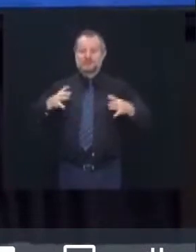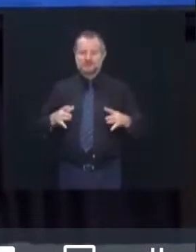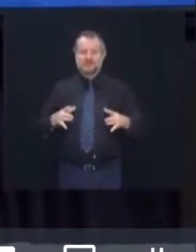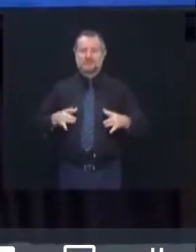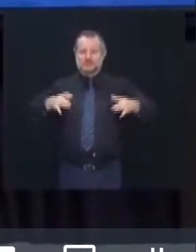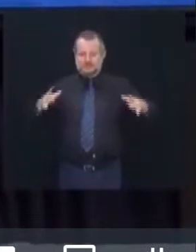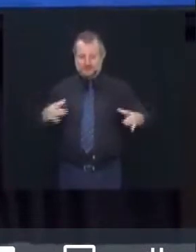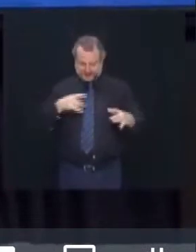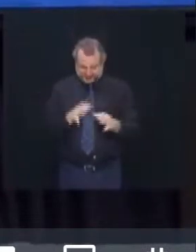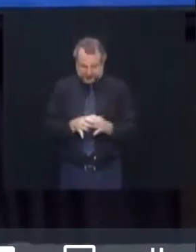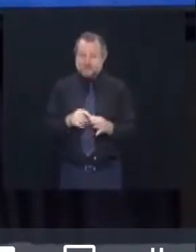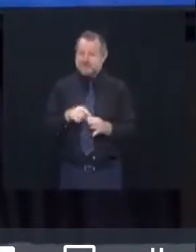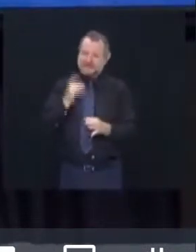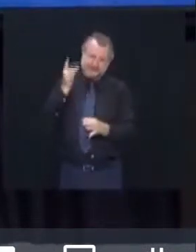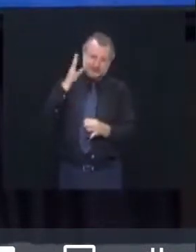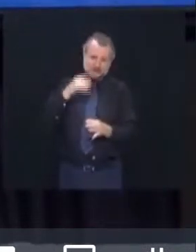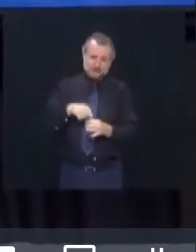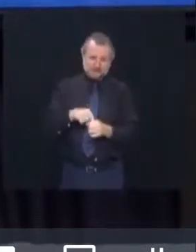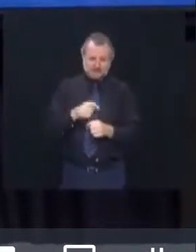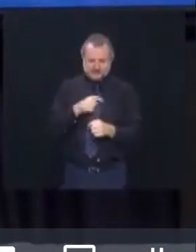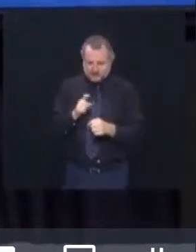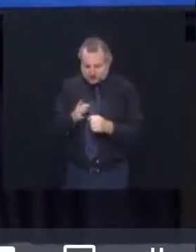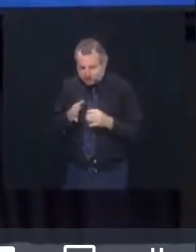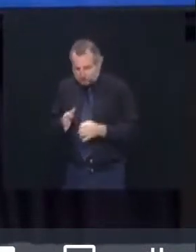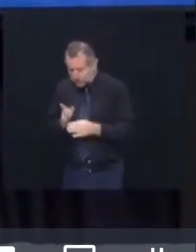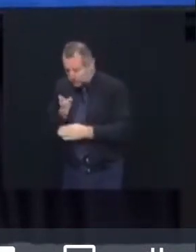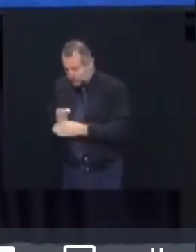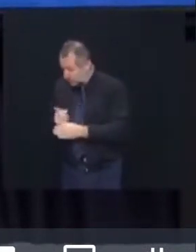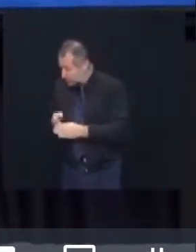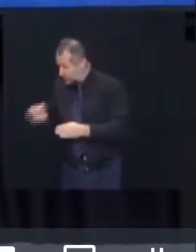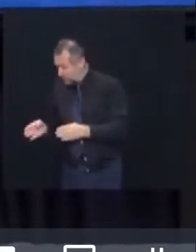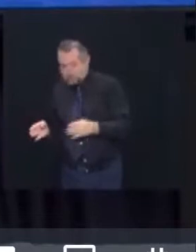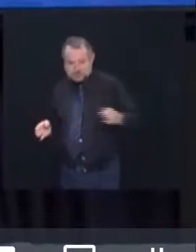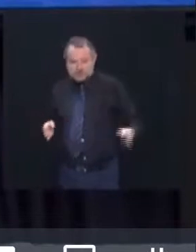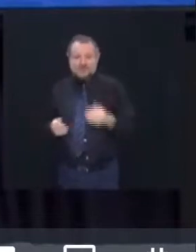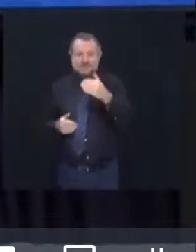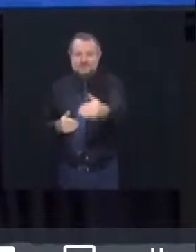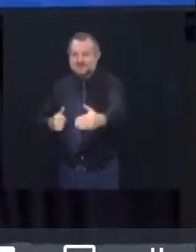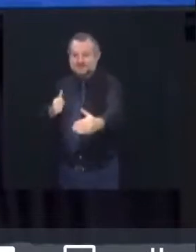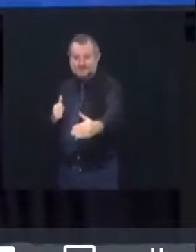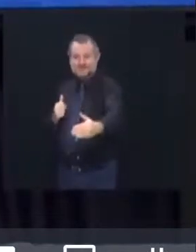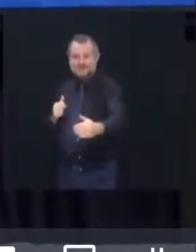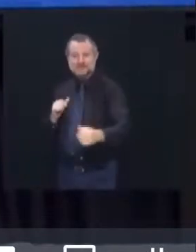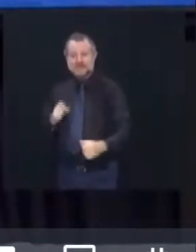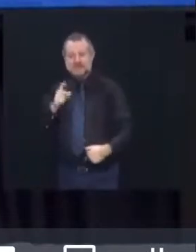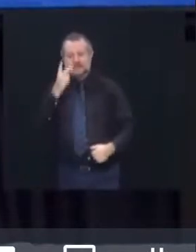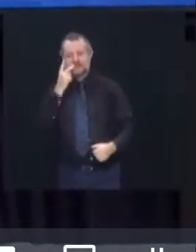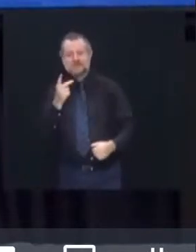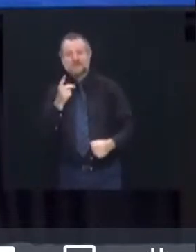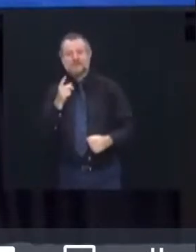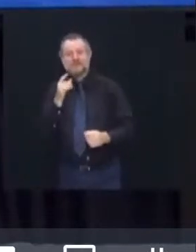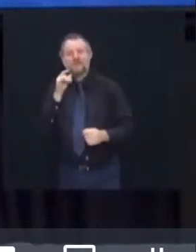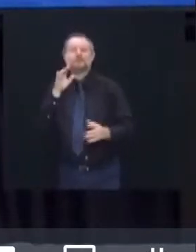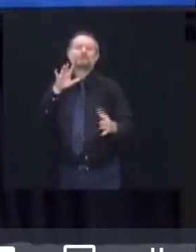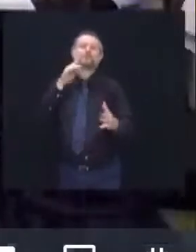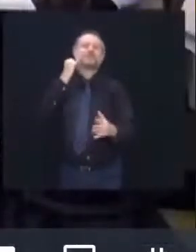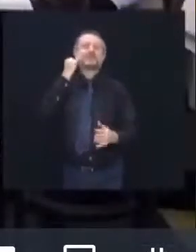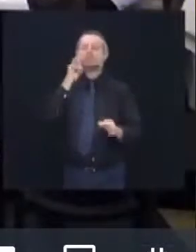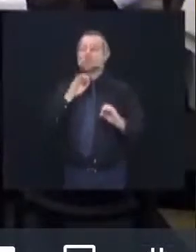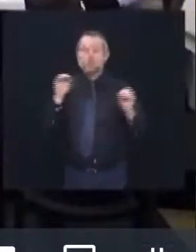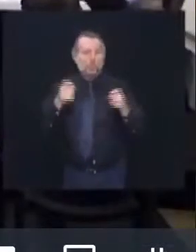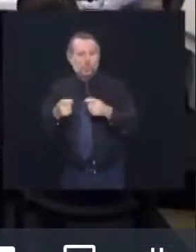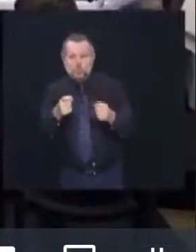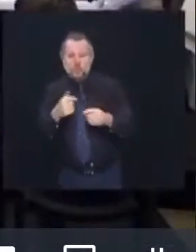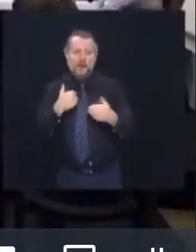levels, but on these actual rings around to see if the margins are starting to be infiltrated by the virus or if we're being successful in containment. So how